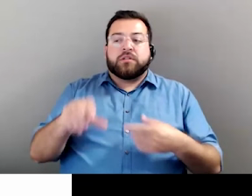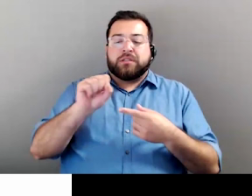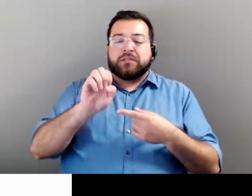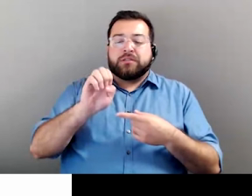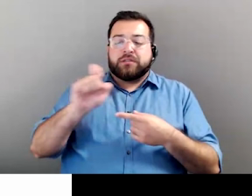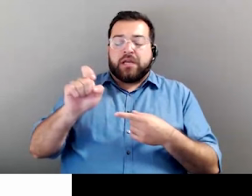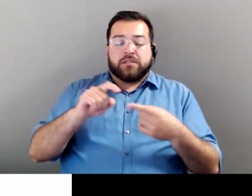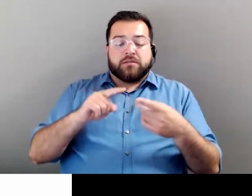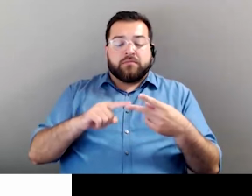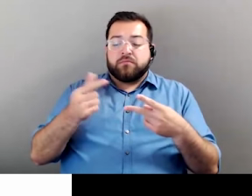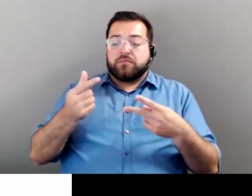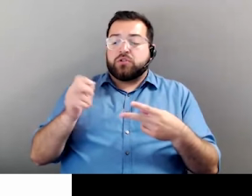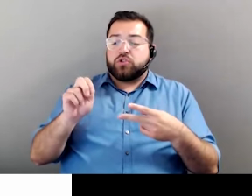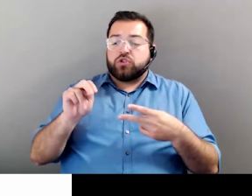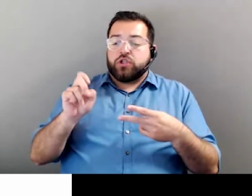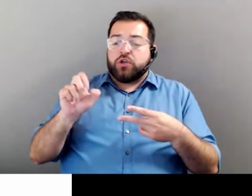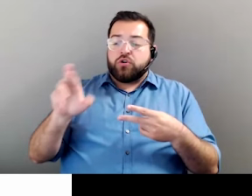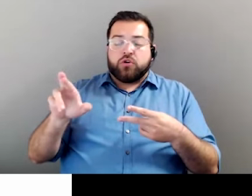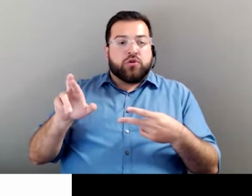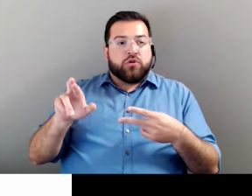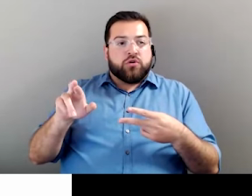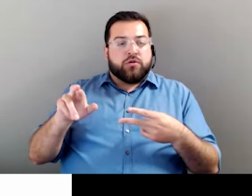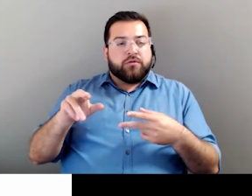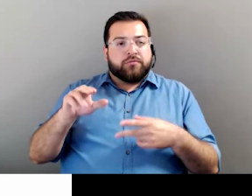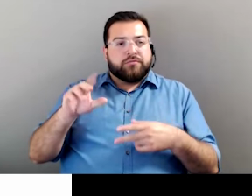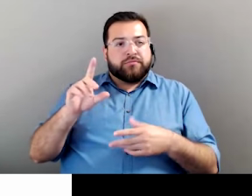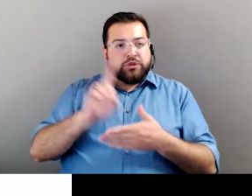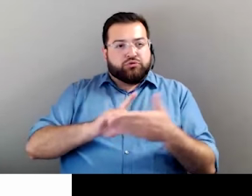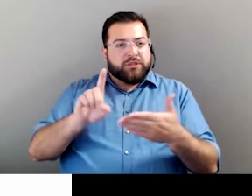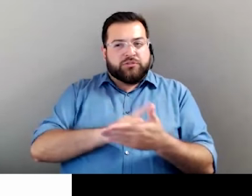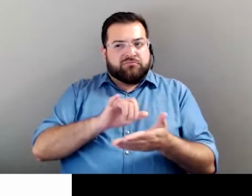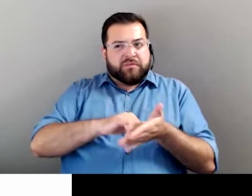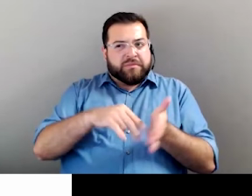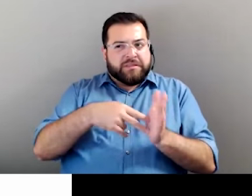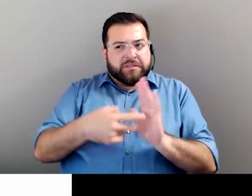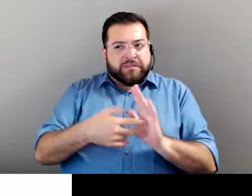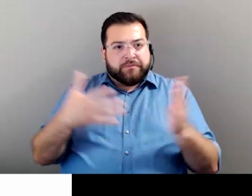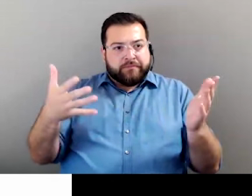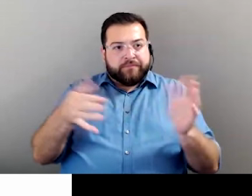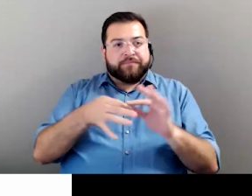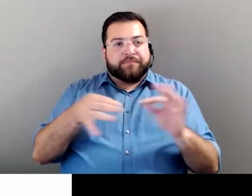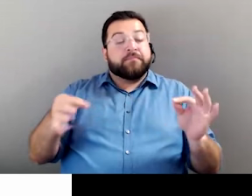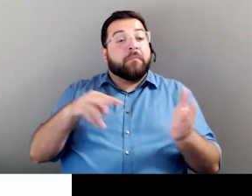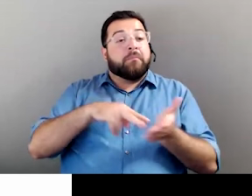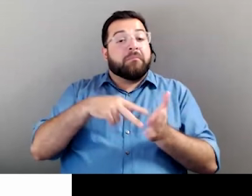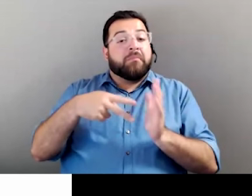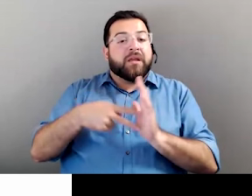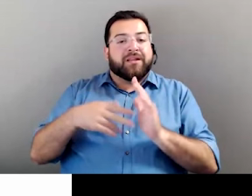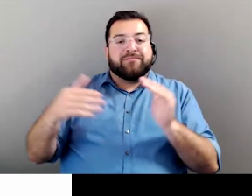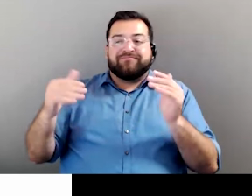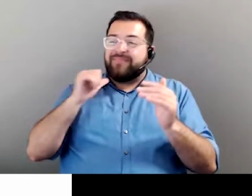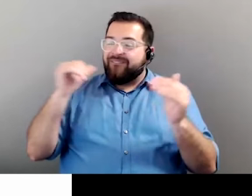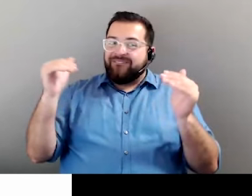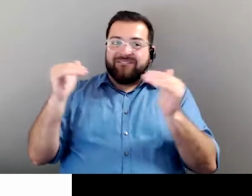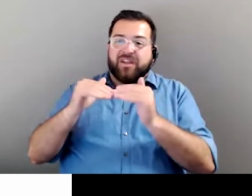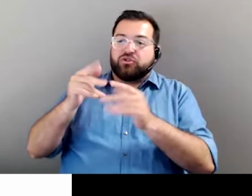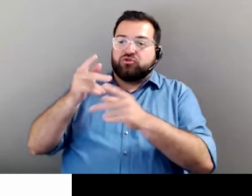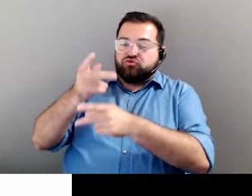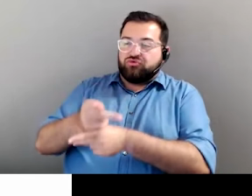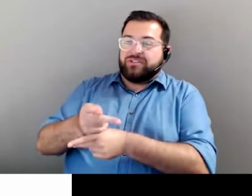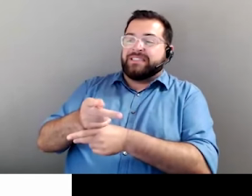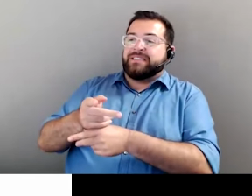gender-based discrimination? Under Title IX, sex and gender-based discrimination is unfairly treating or denying opportunities or